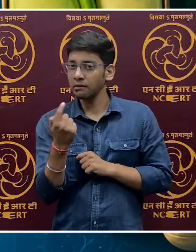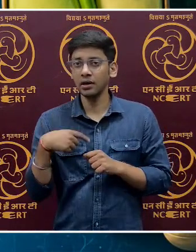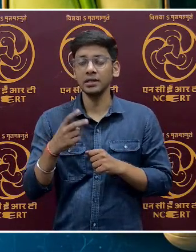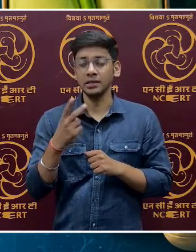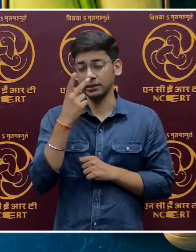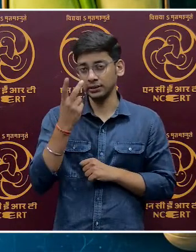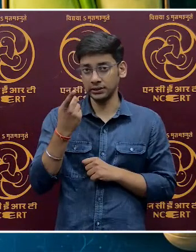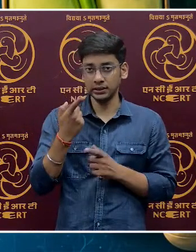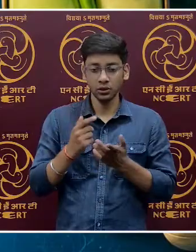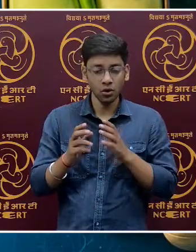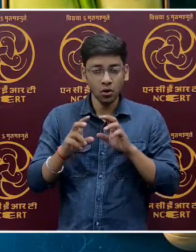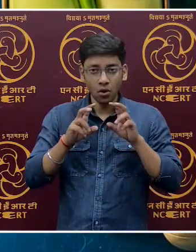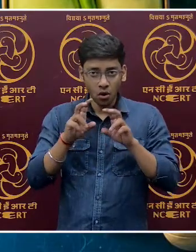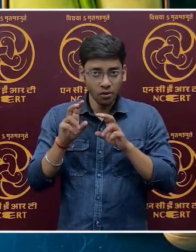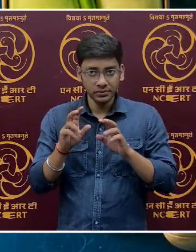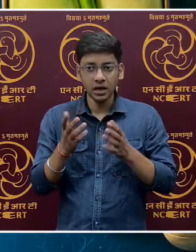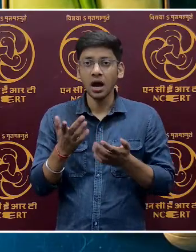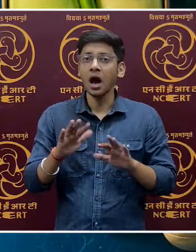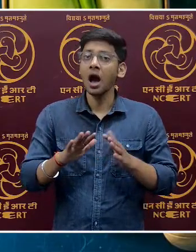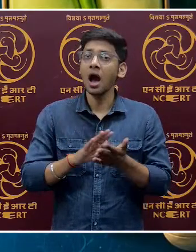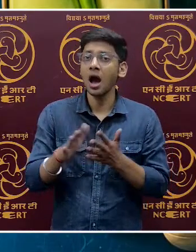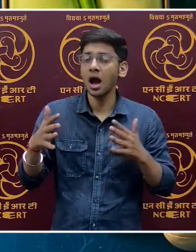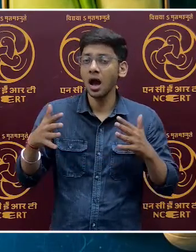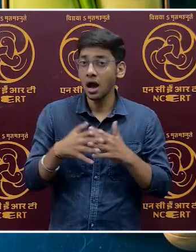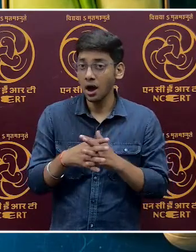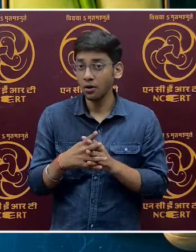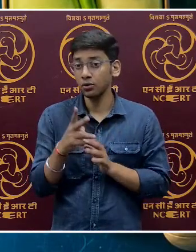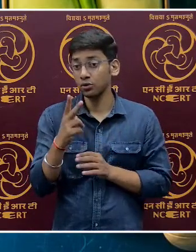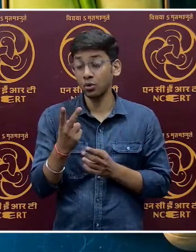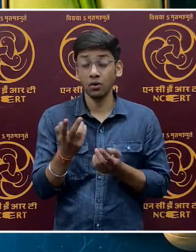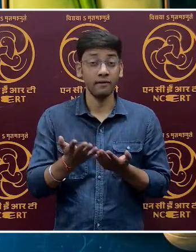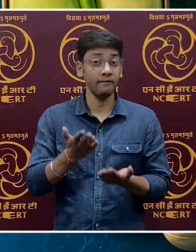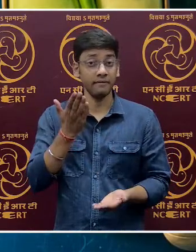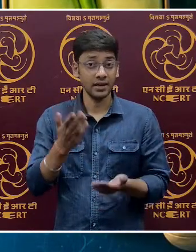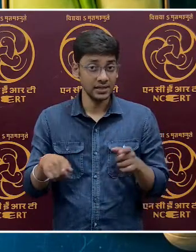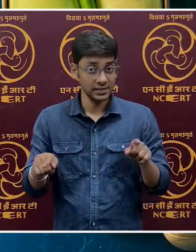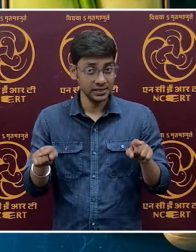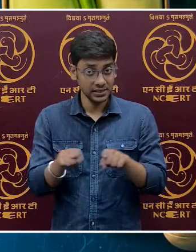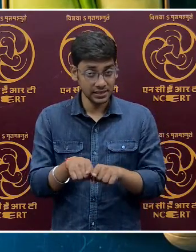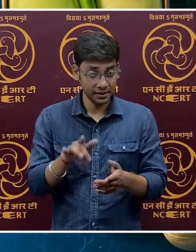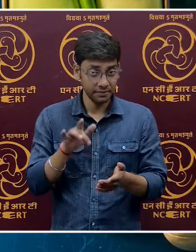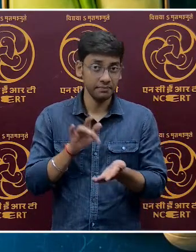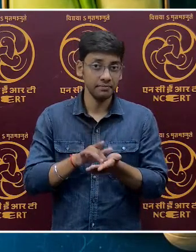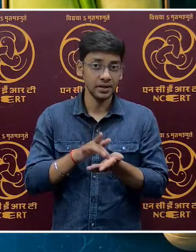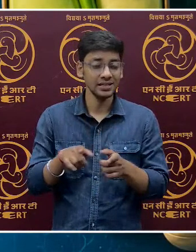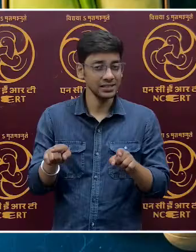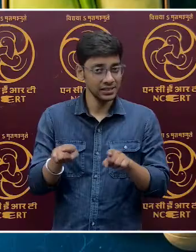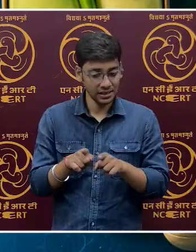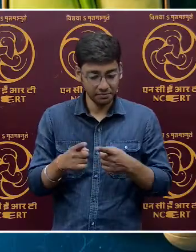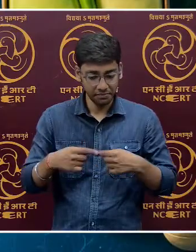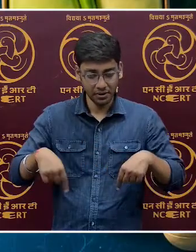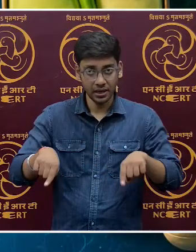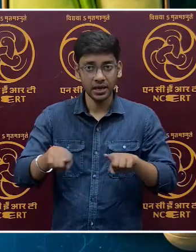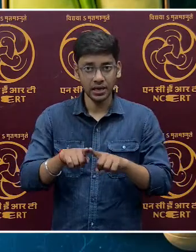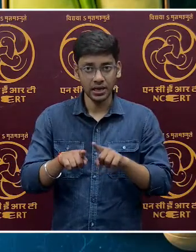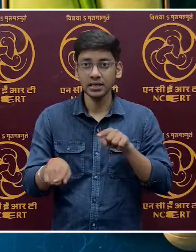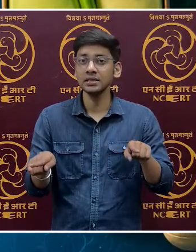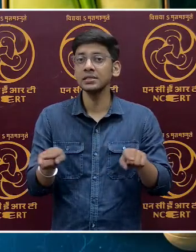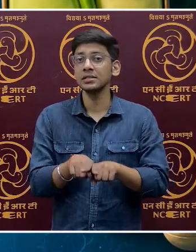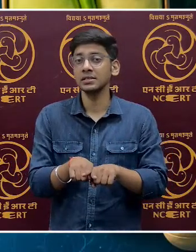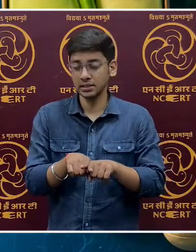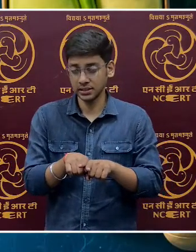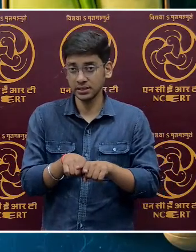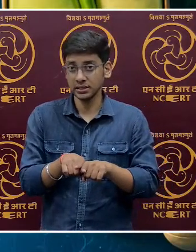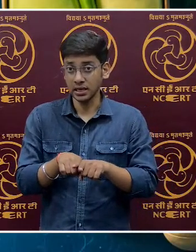you can able to observe how the 2 variables can be presented in the same platform, in the same area, in the same platter, or in